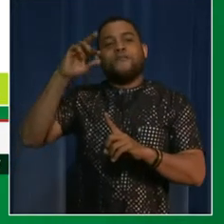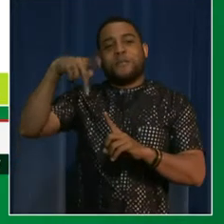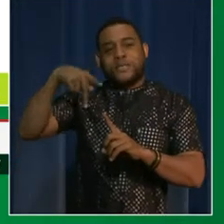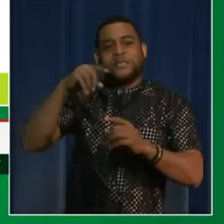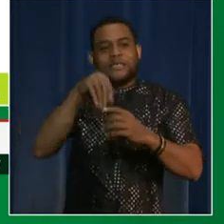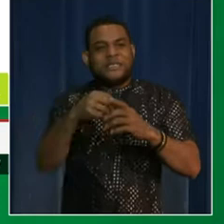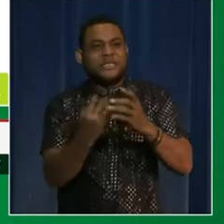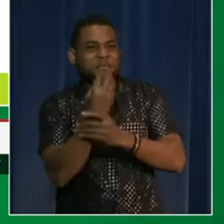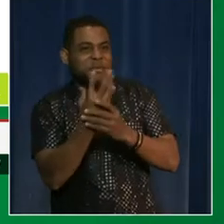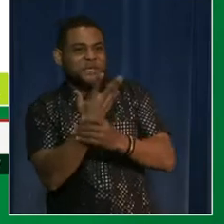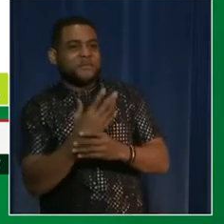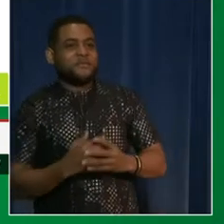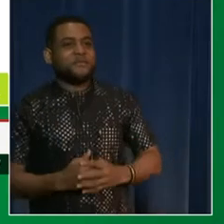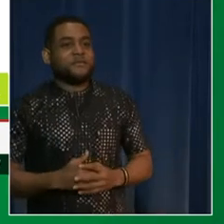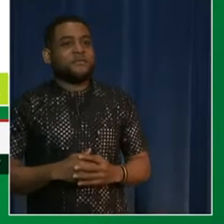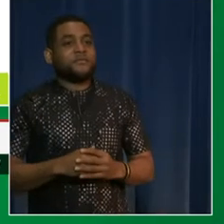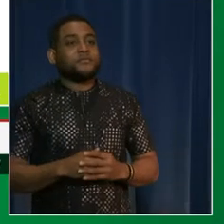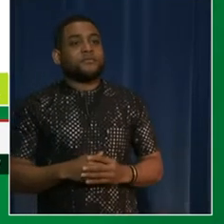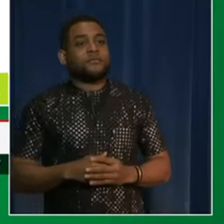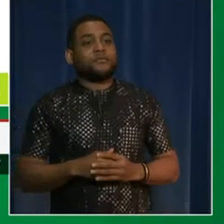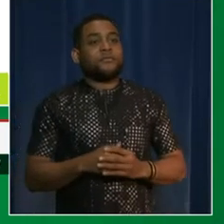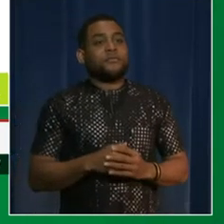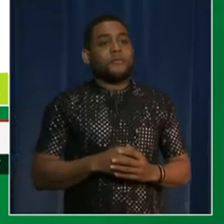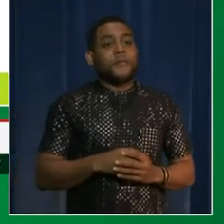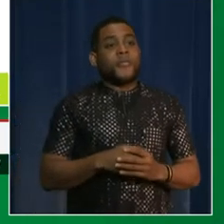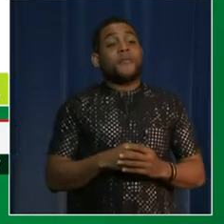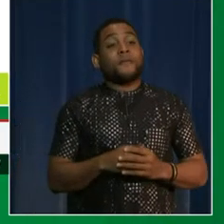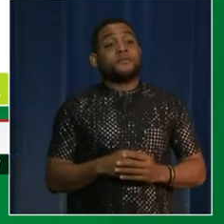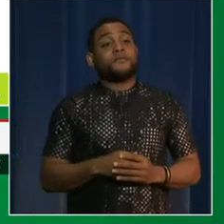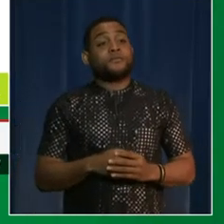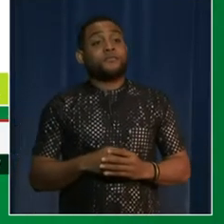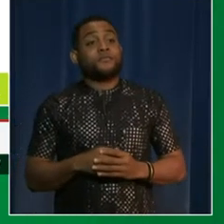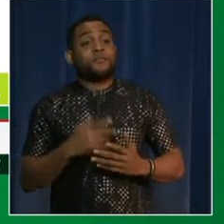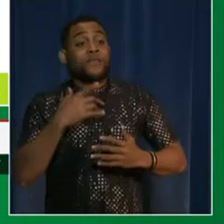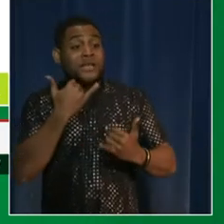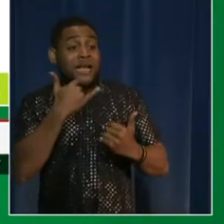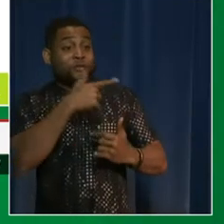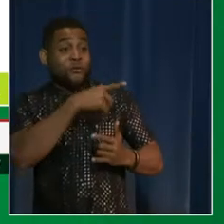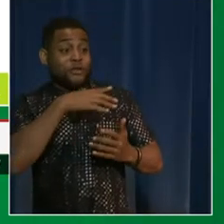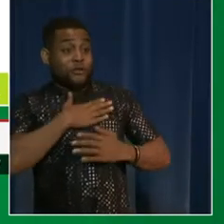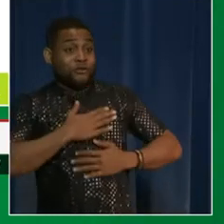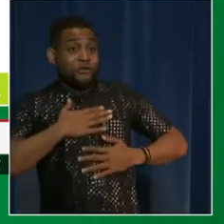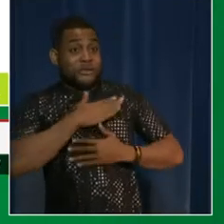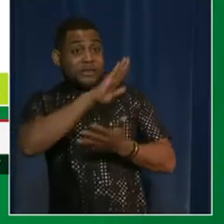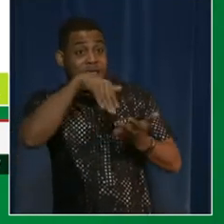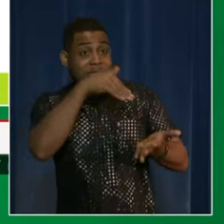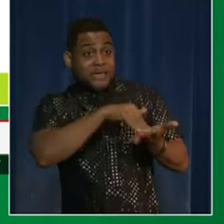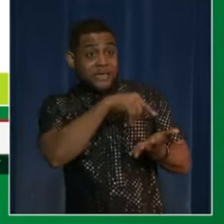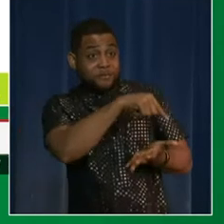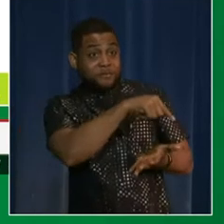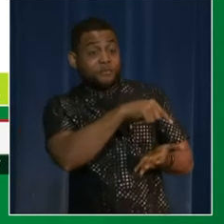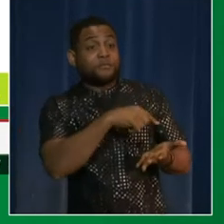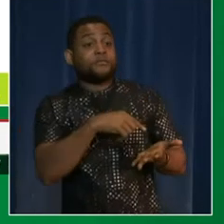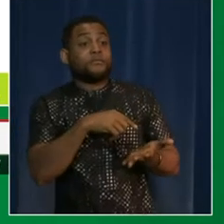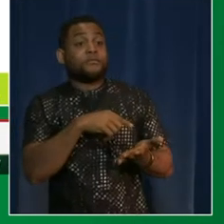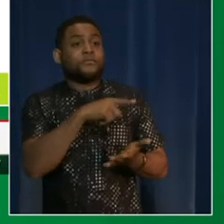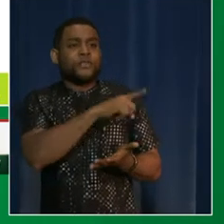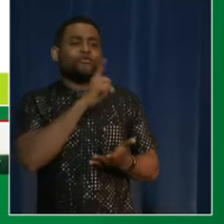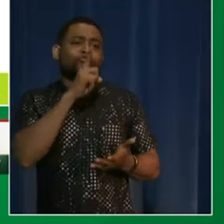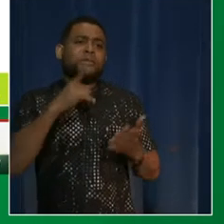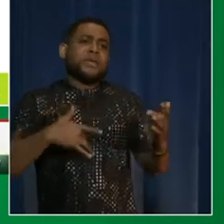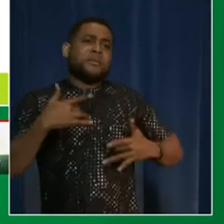Now let's talk about the Douglas Recreation Center. This sits on a 5.2 acre site in the Great Ward 8. And why I'm excited about this one, because this